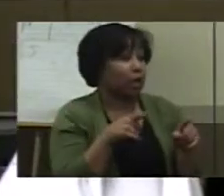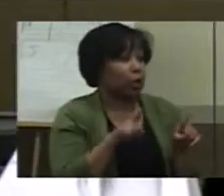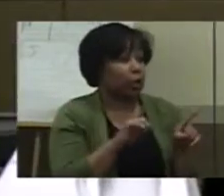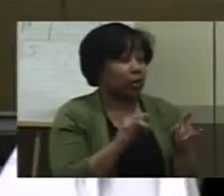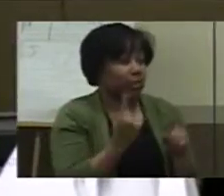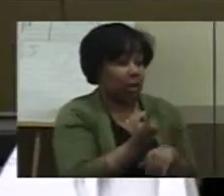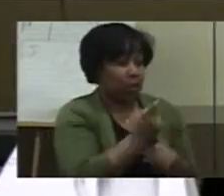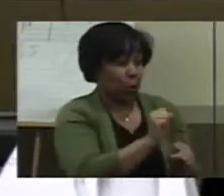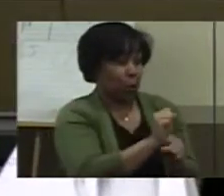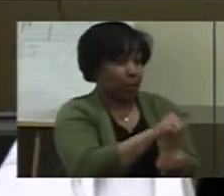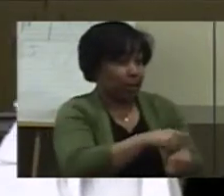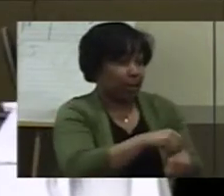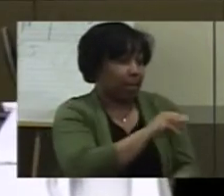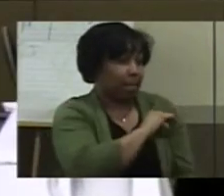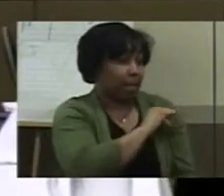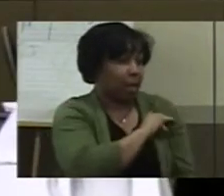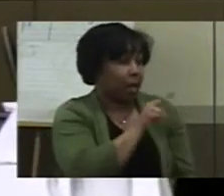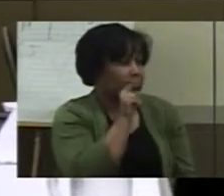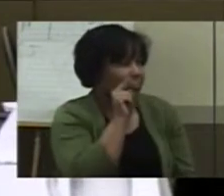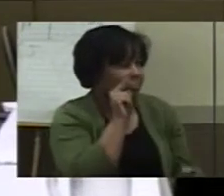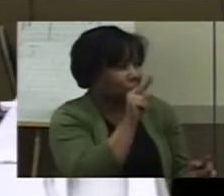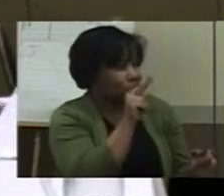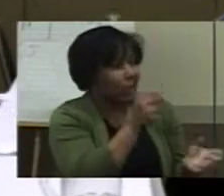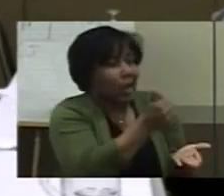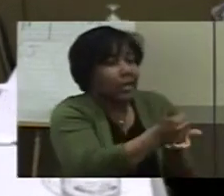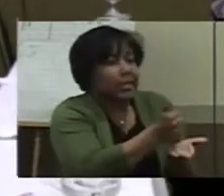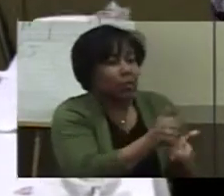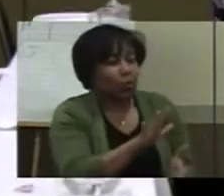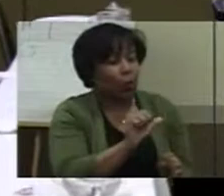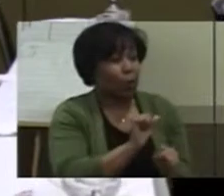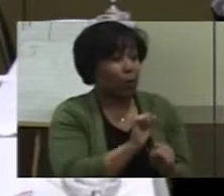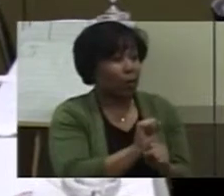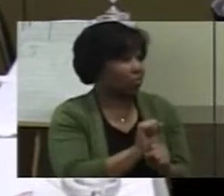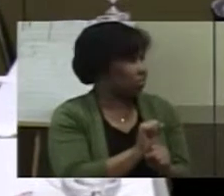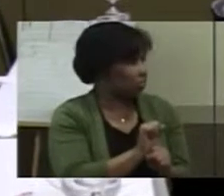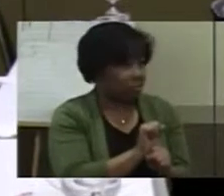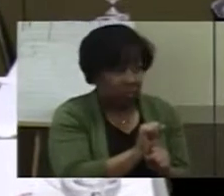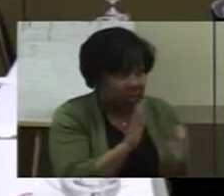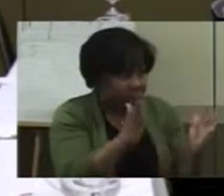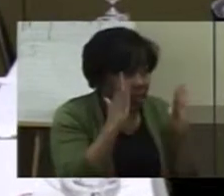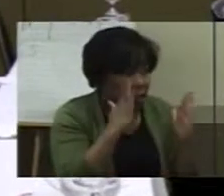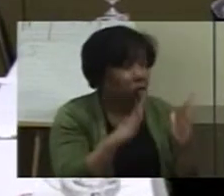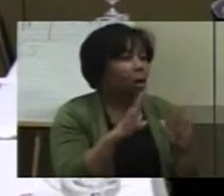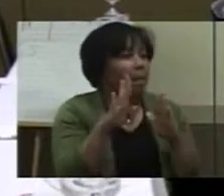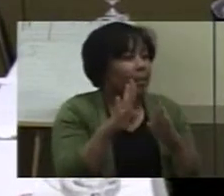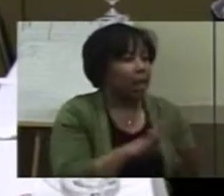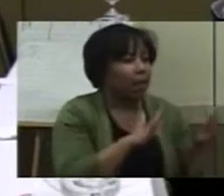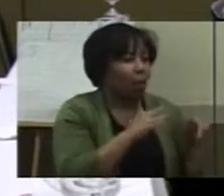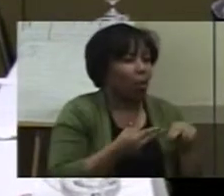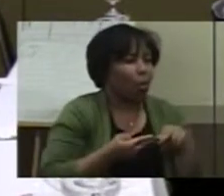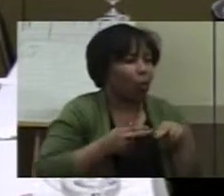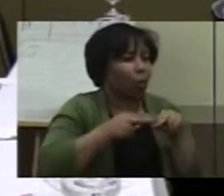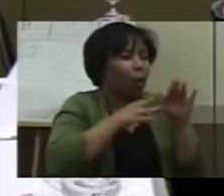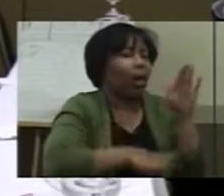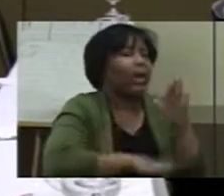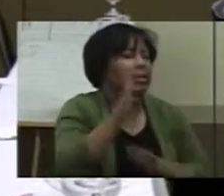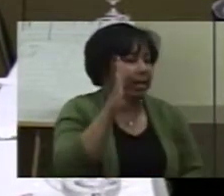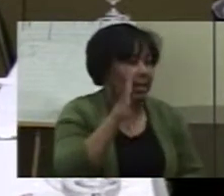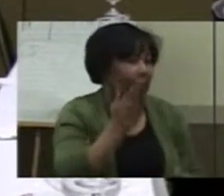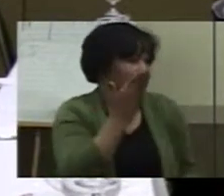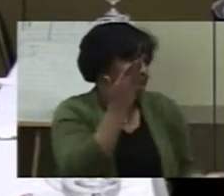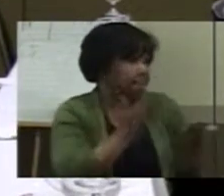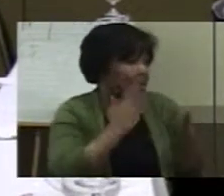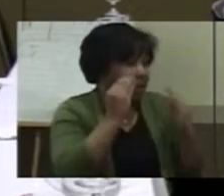During independent work time, Maddie seeks assistance with her work. When she does not get attention, the behavior escalates. Maybe